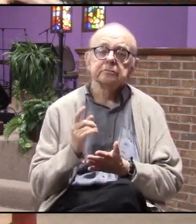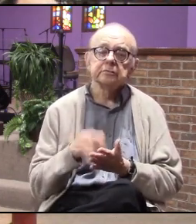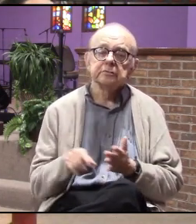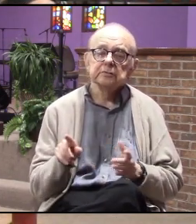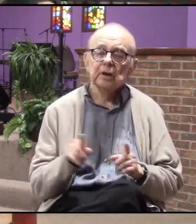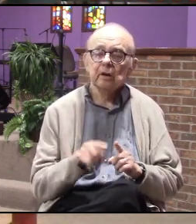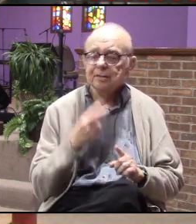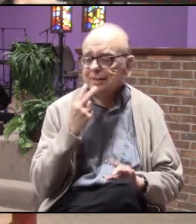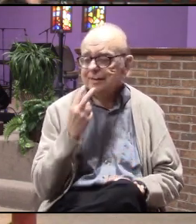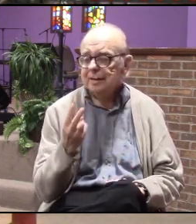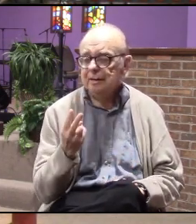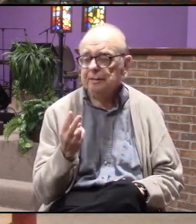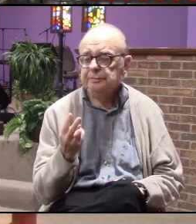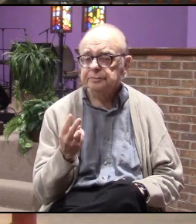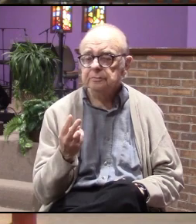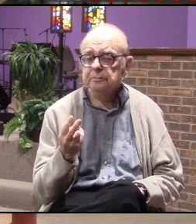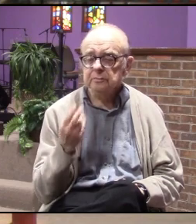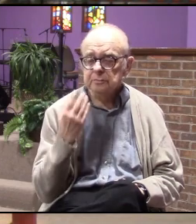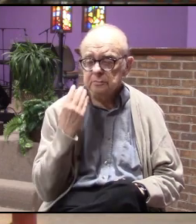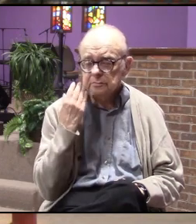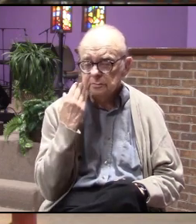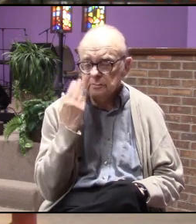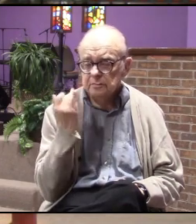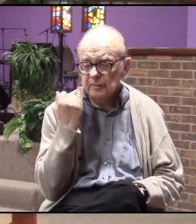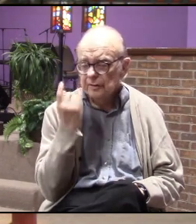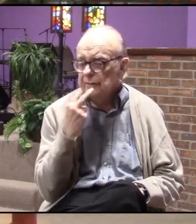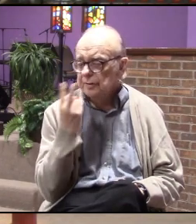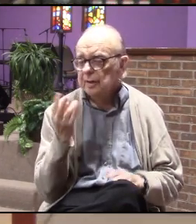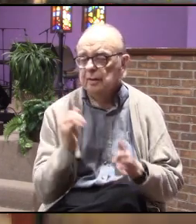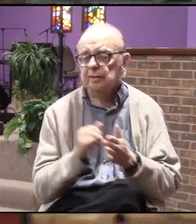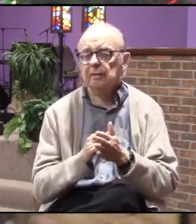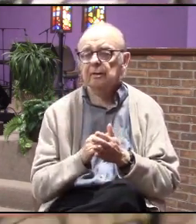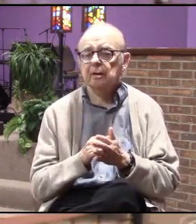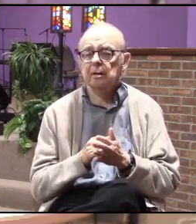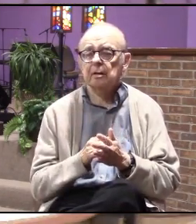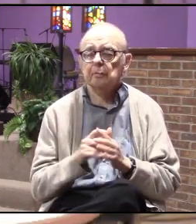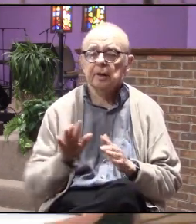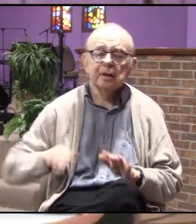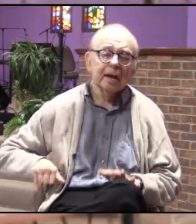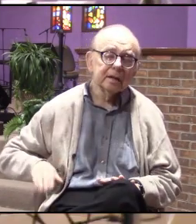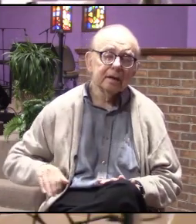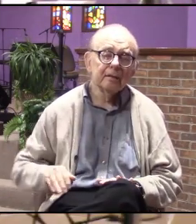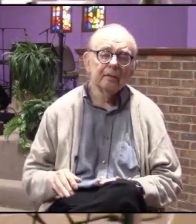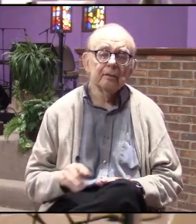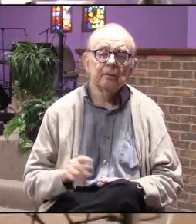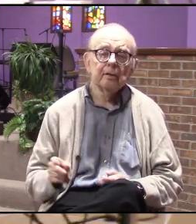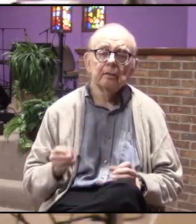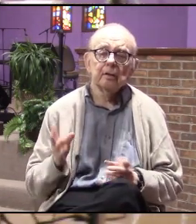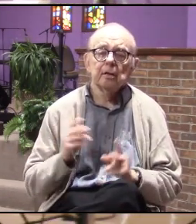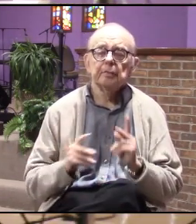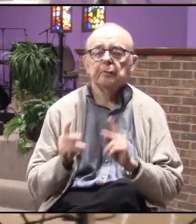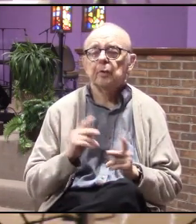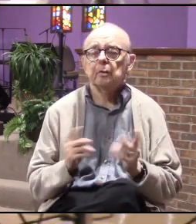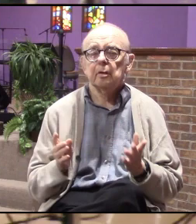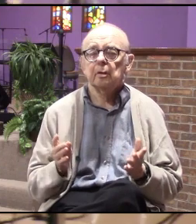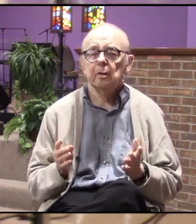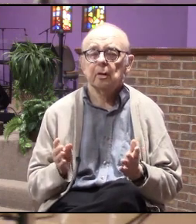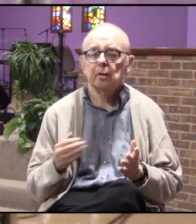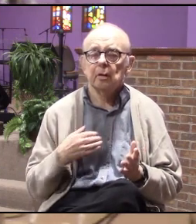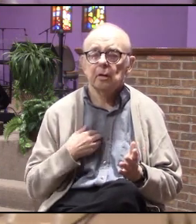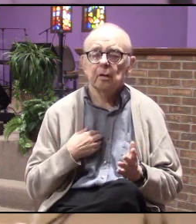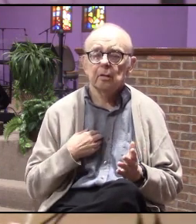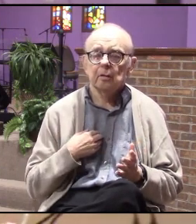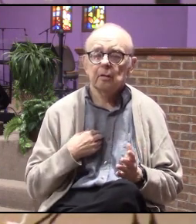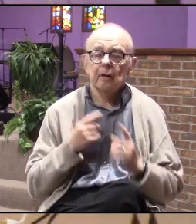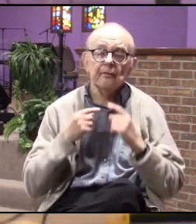we're also seeing, and I don't know if you've seen it, but lately there's a lot of people that